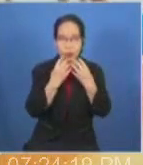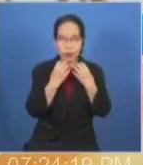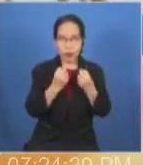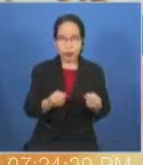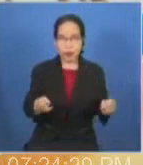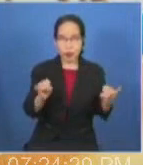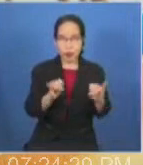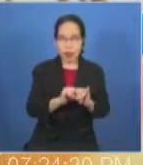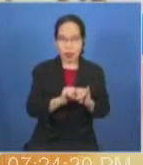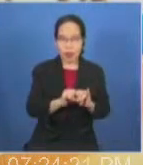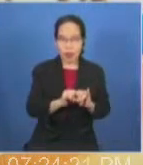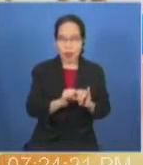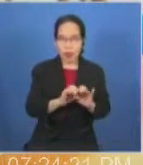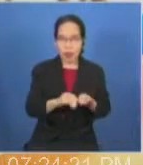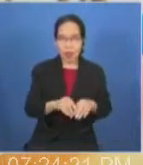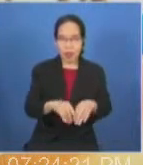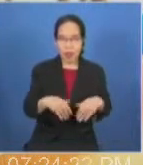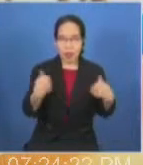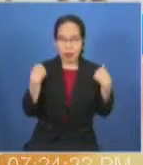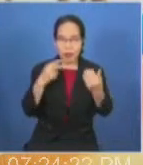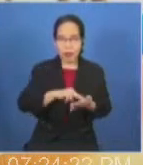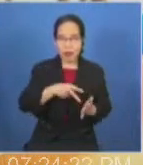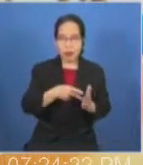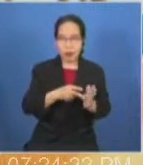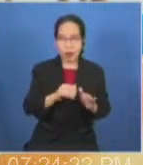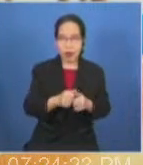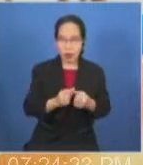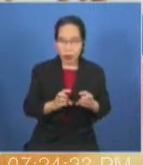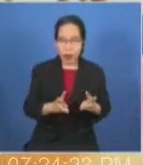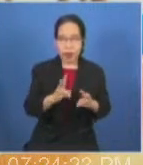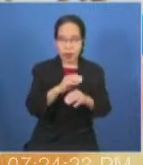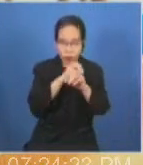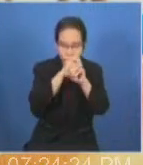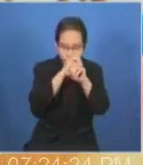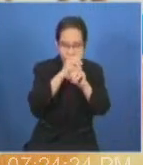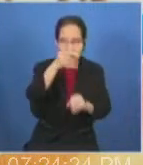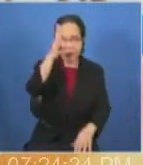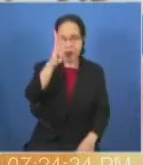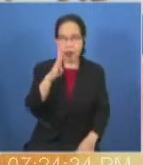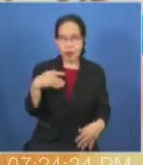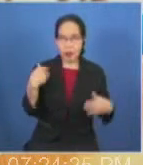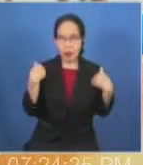be meaningful. What is the way for us to worship God?